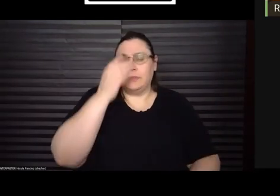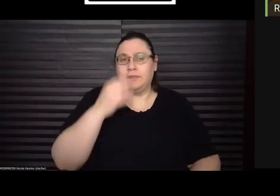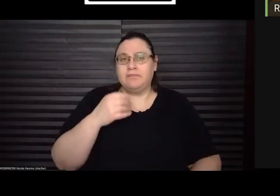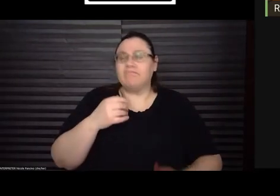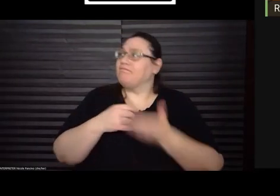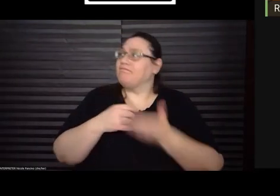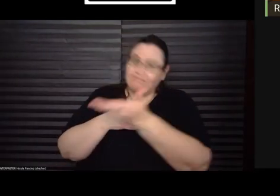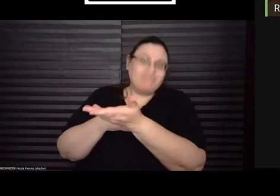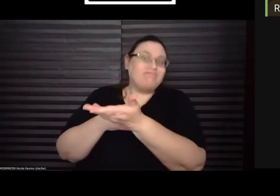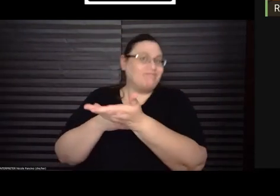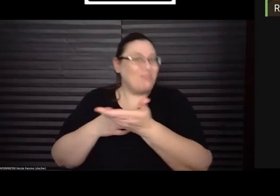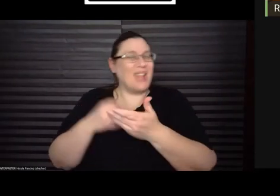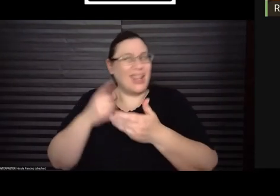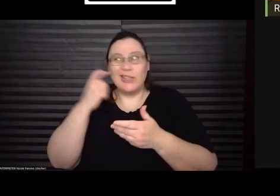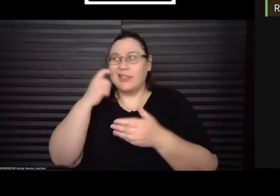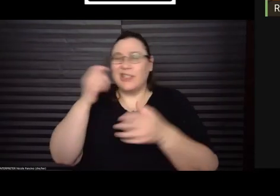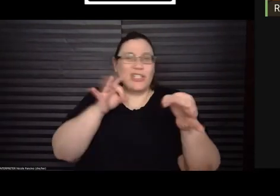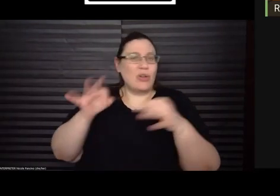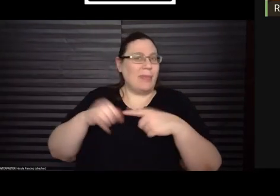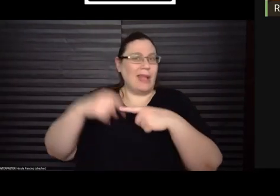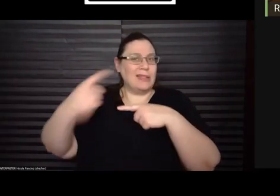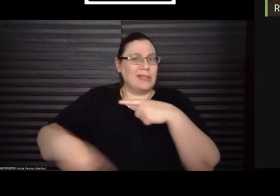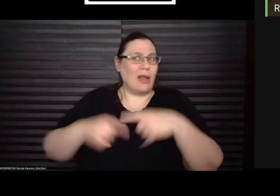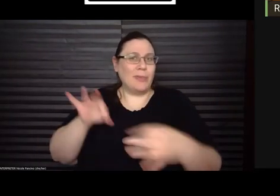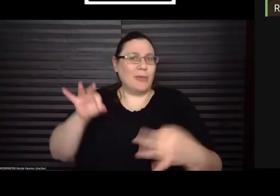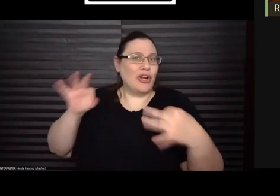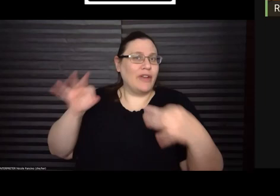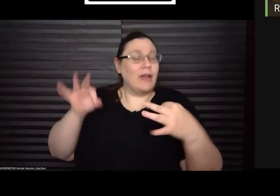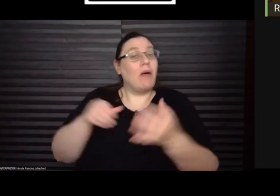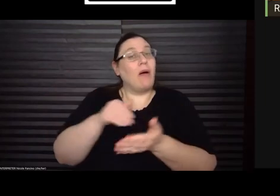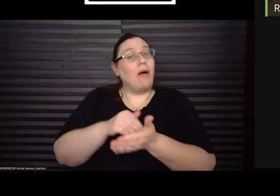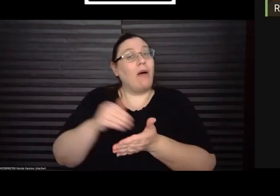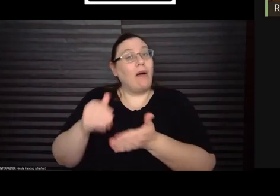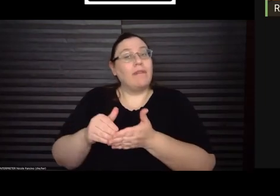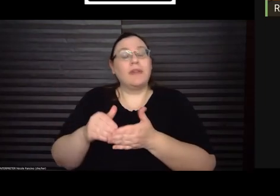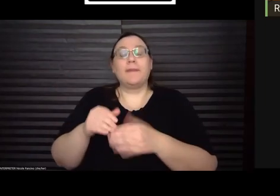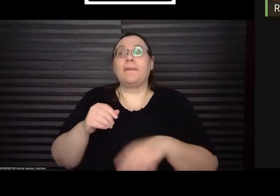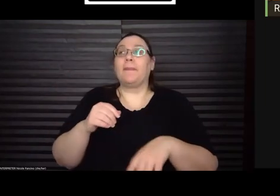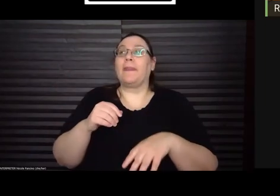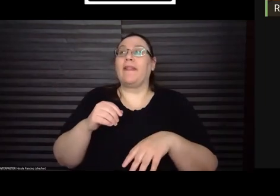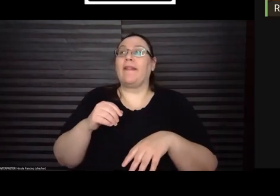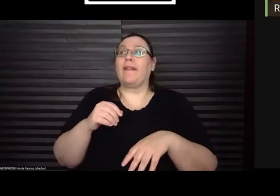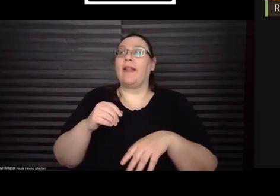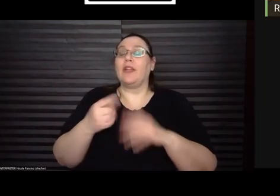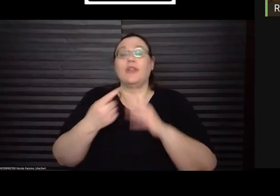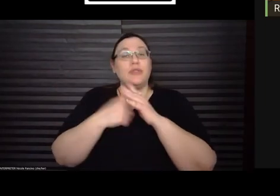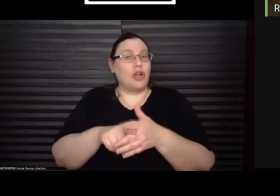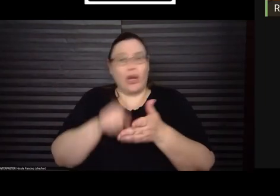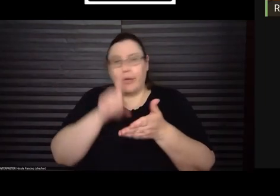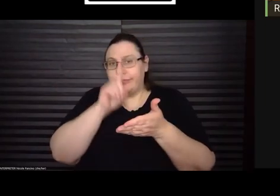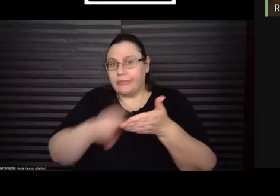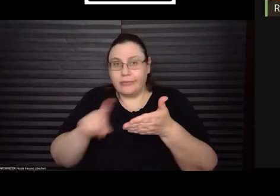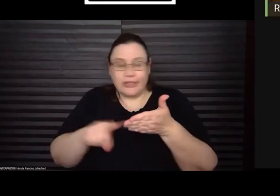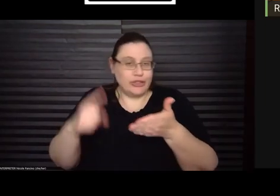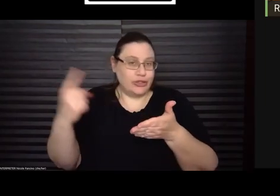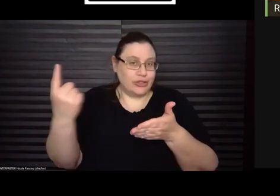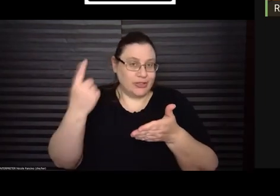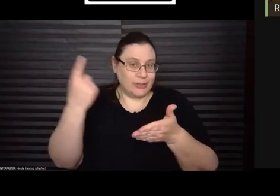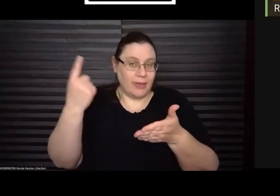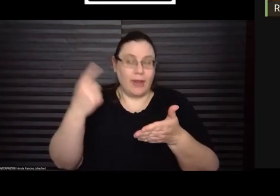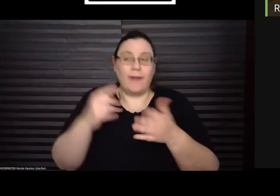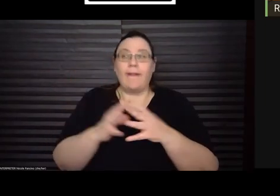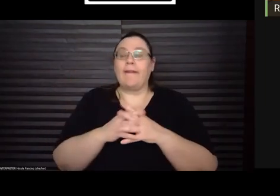Yeah, like I think you've already sort of like described the cycle so well, because often when you start researching something,